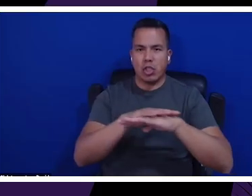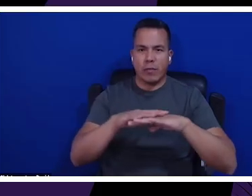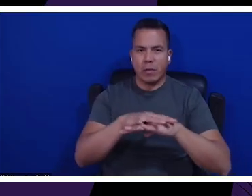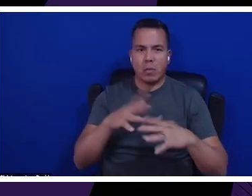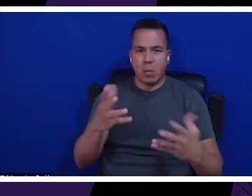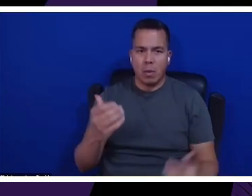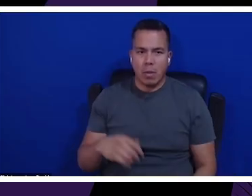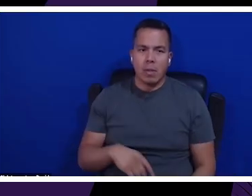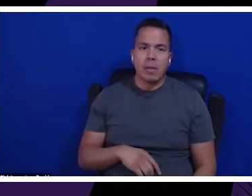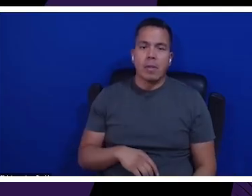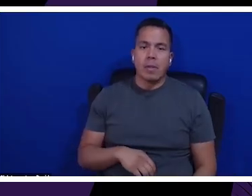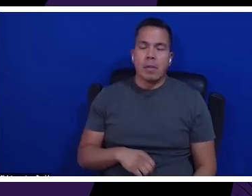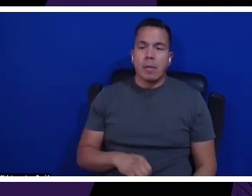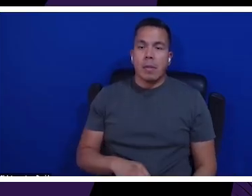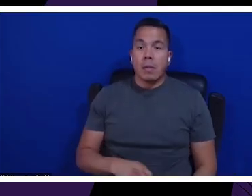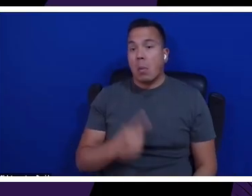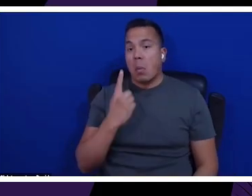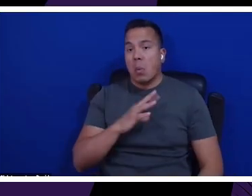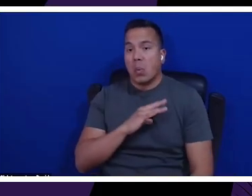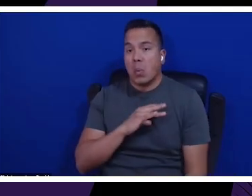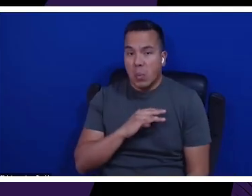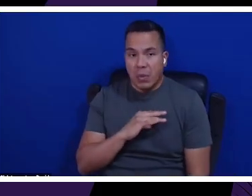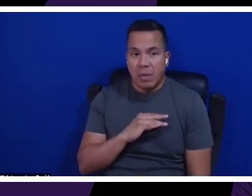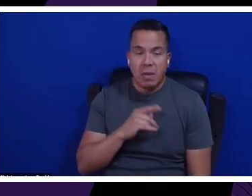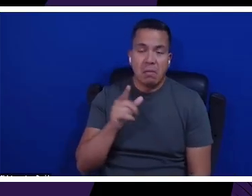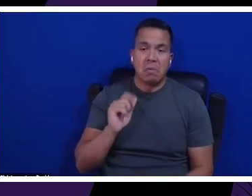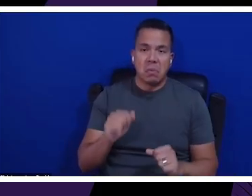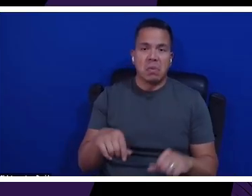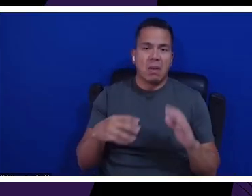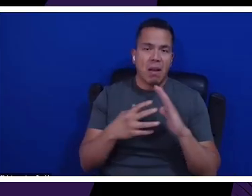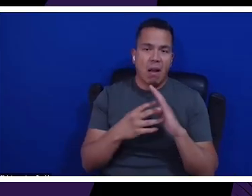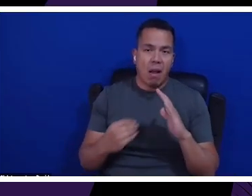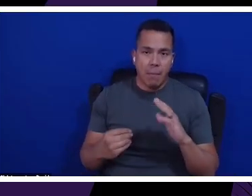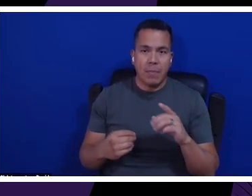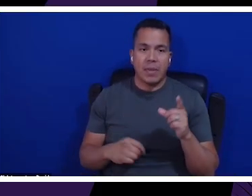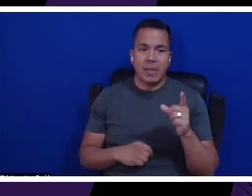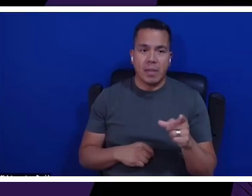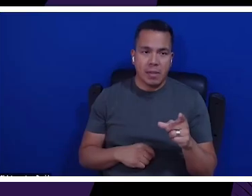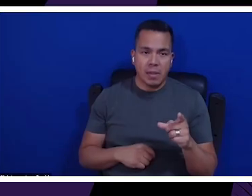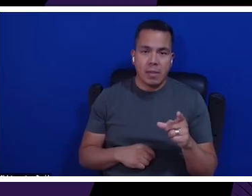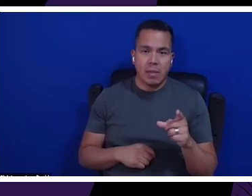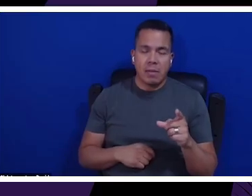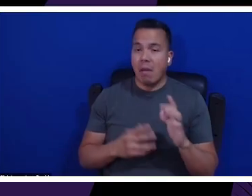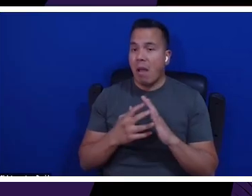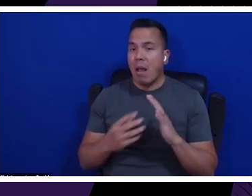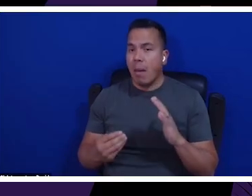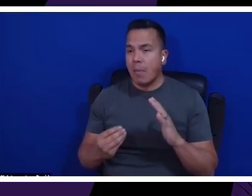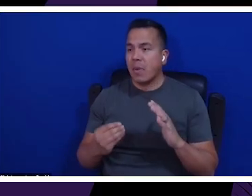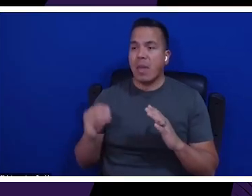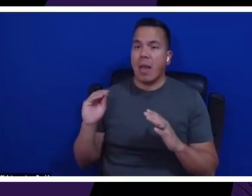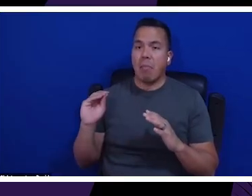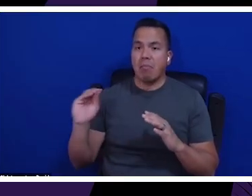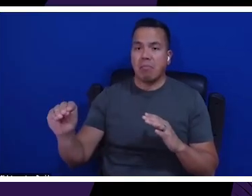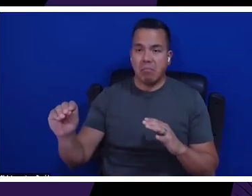Now, cool thing, you can simply copy this configuration and paste it onto